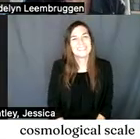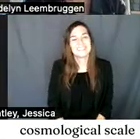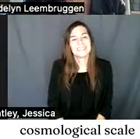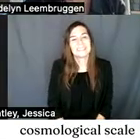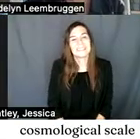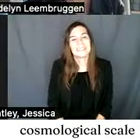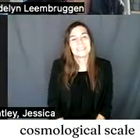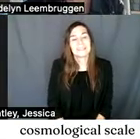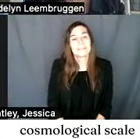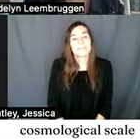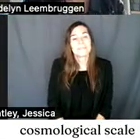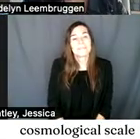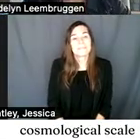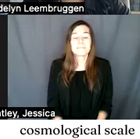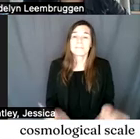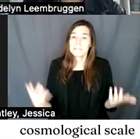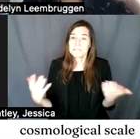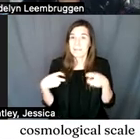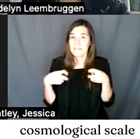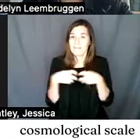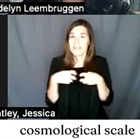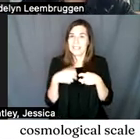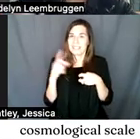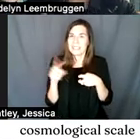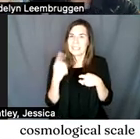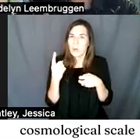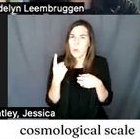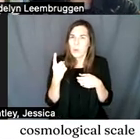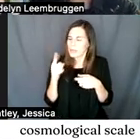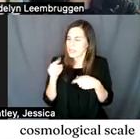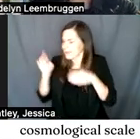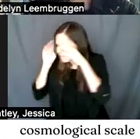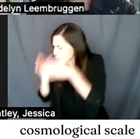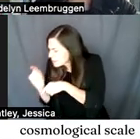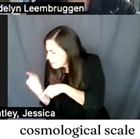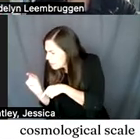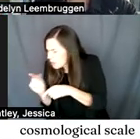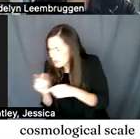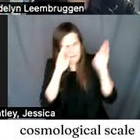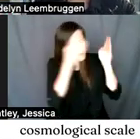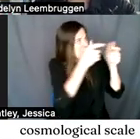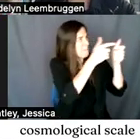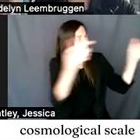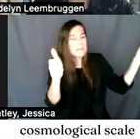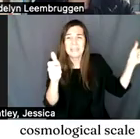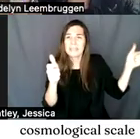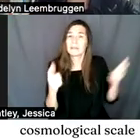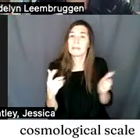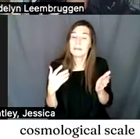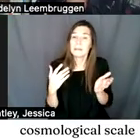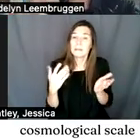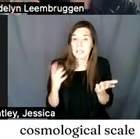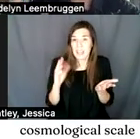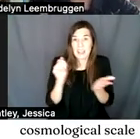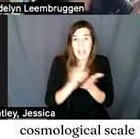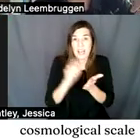And sometimes we only think of physics as the study of the really small or the really big. When we talk about physics, sometimes all that comes to mind